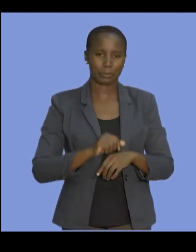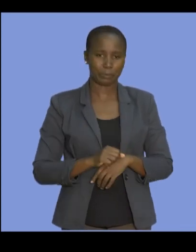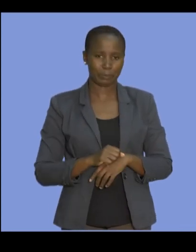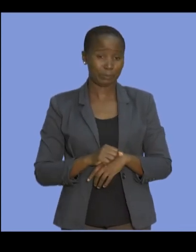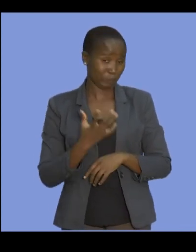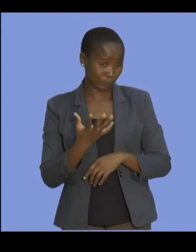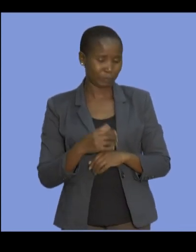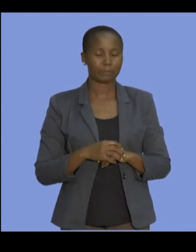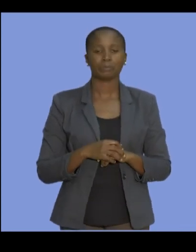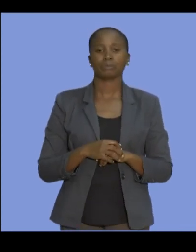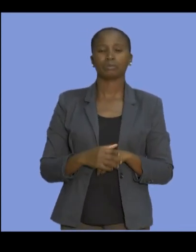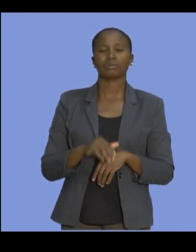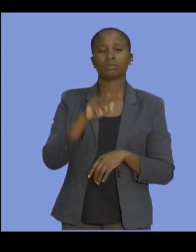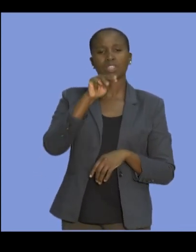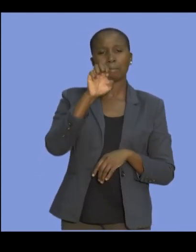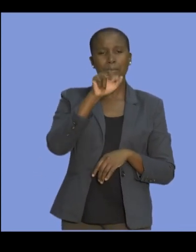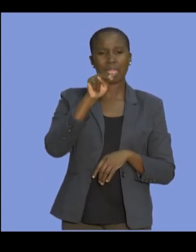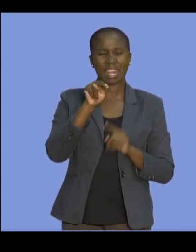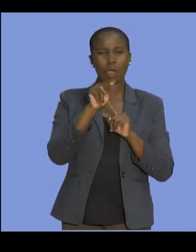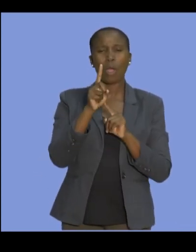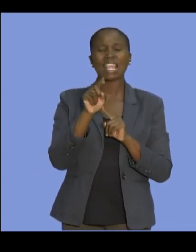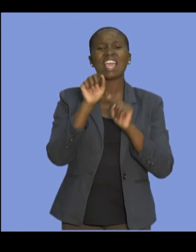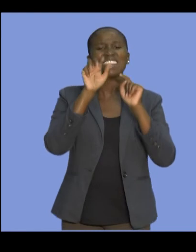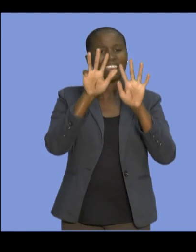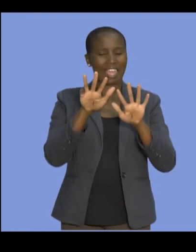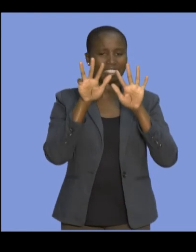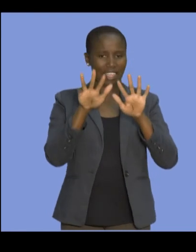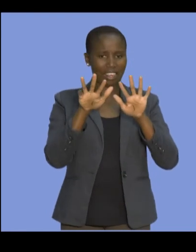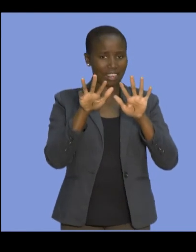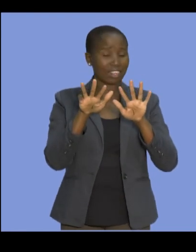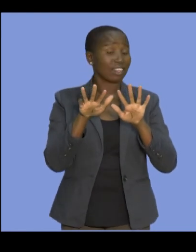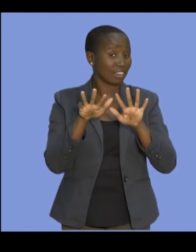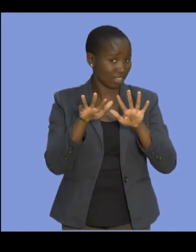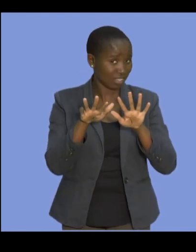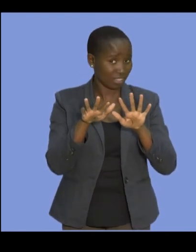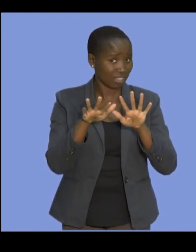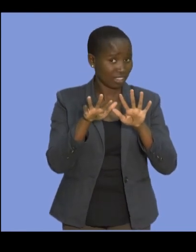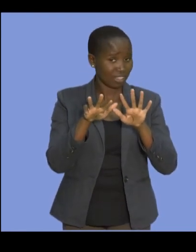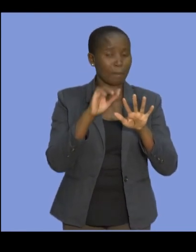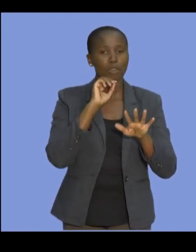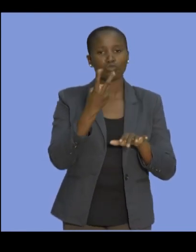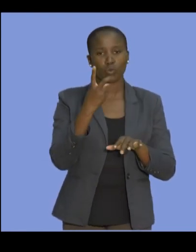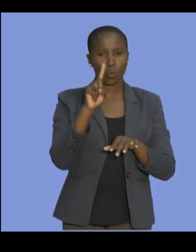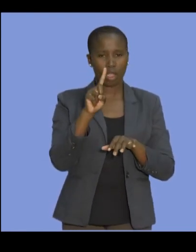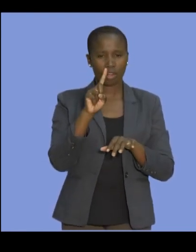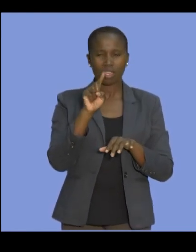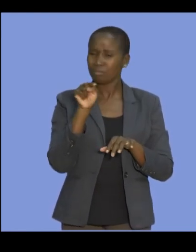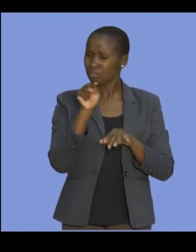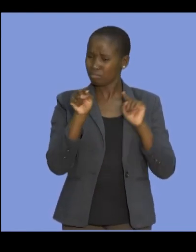So what does it mean? 19. Let's start with negative 1. 21 is the same as